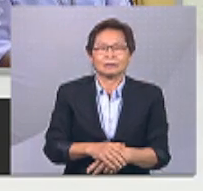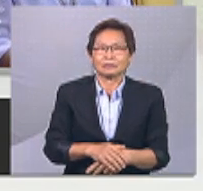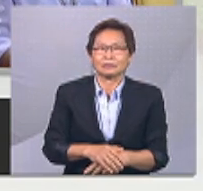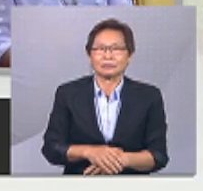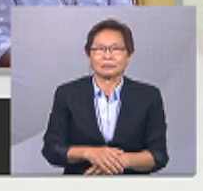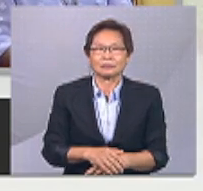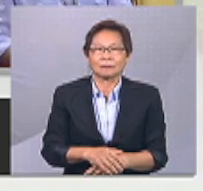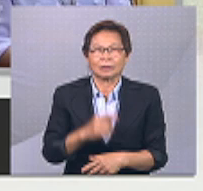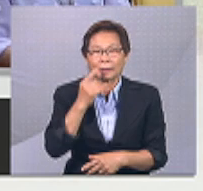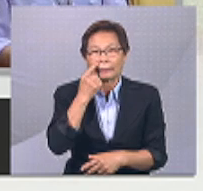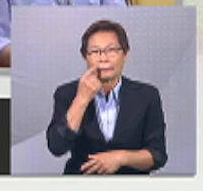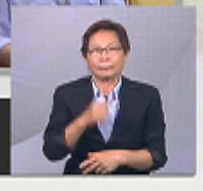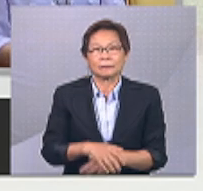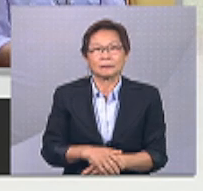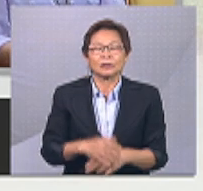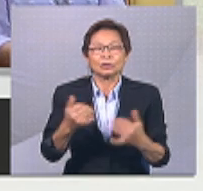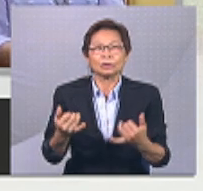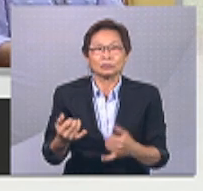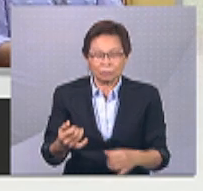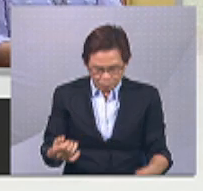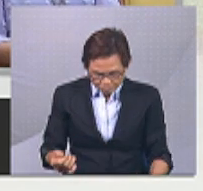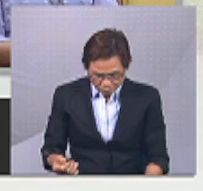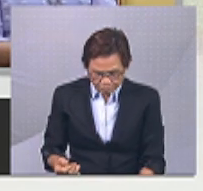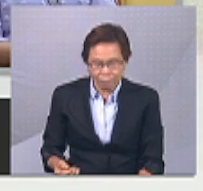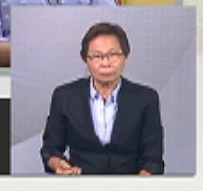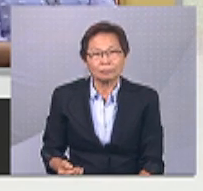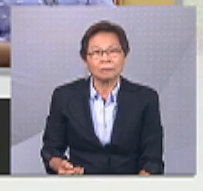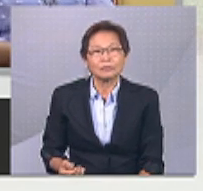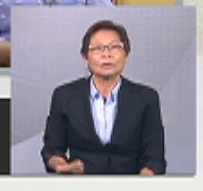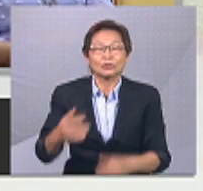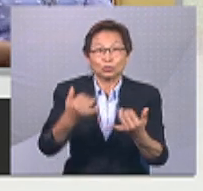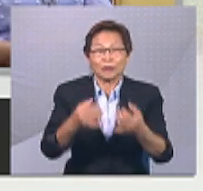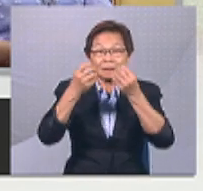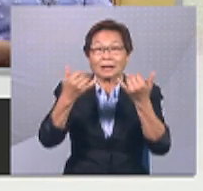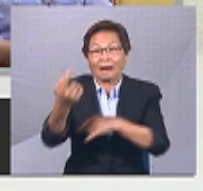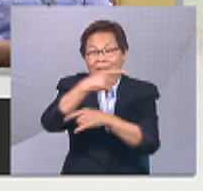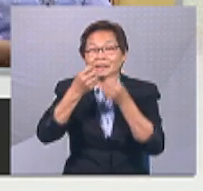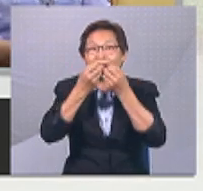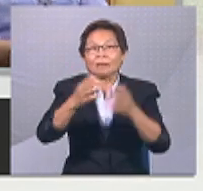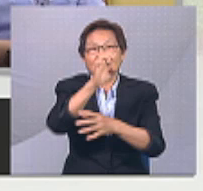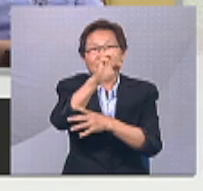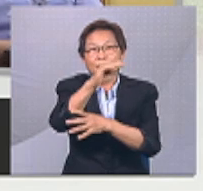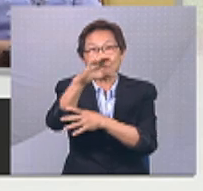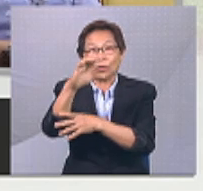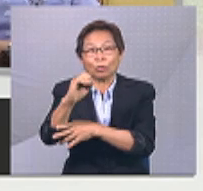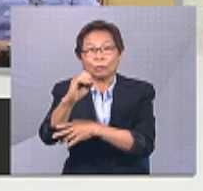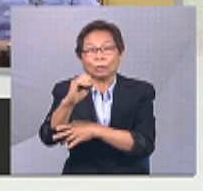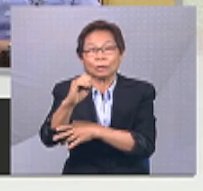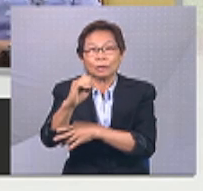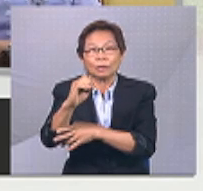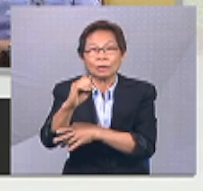that it was effective. But today it was also announced that EMCO was expanded in KL and has included Masjid